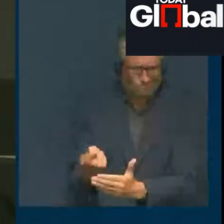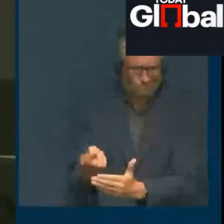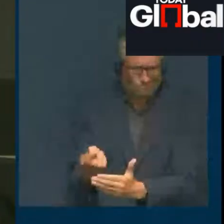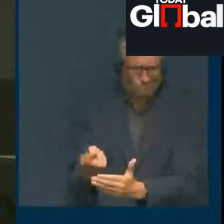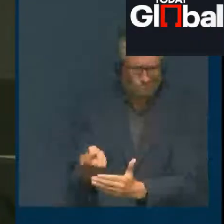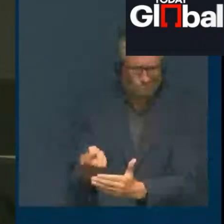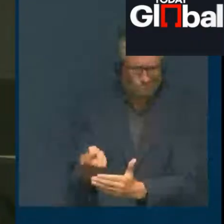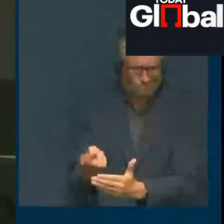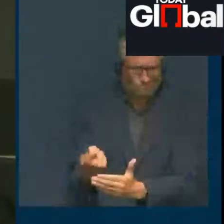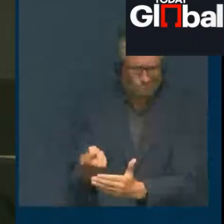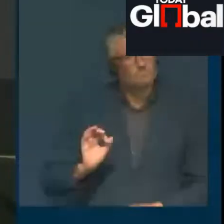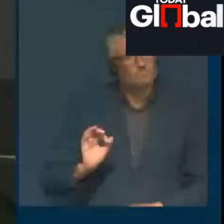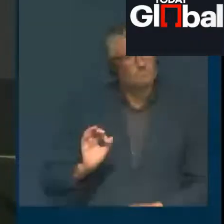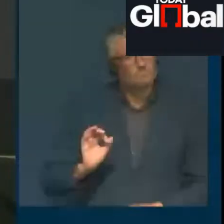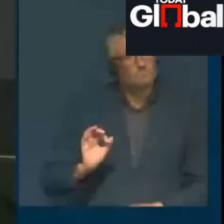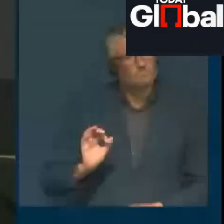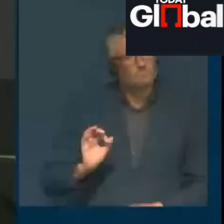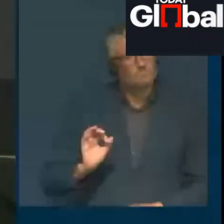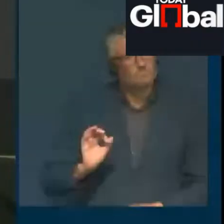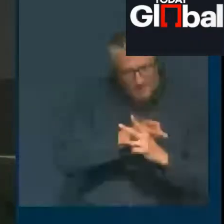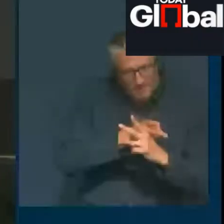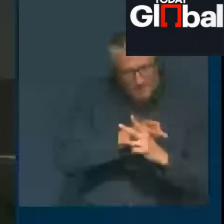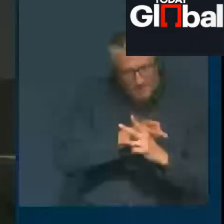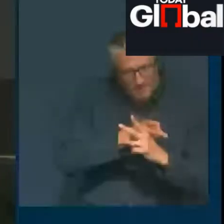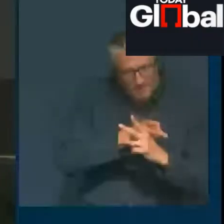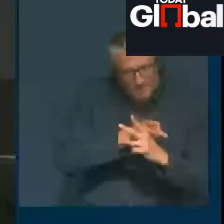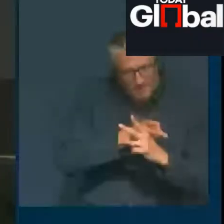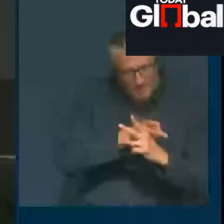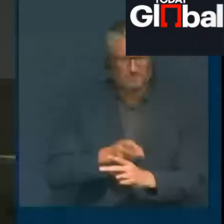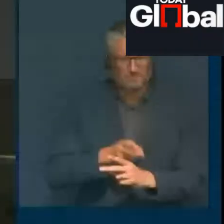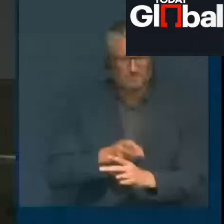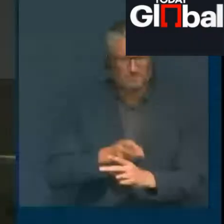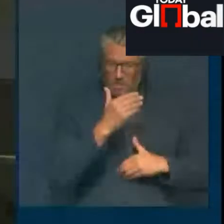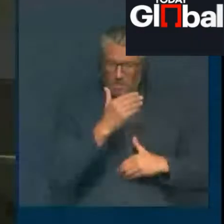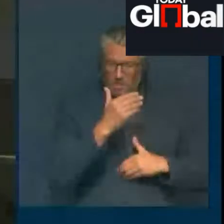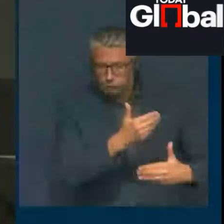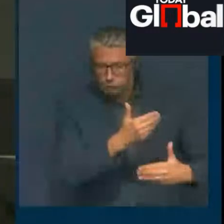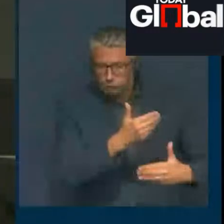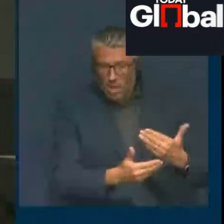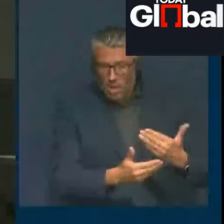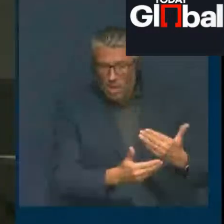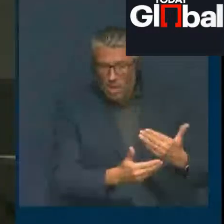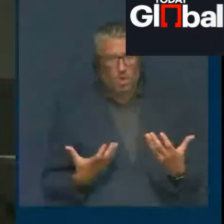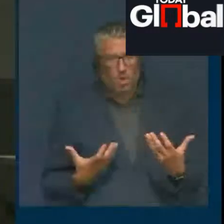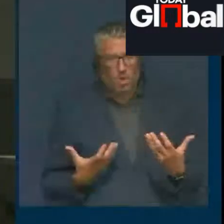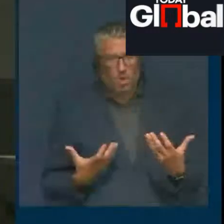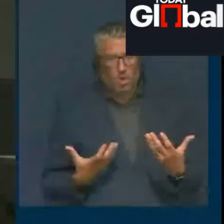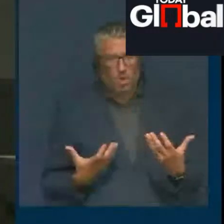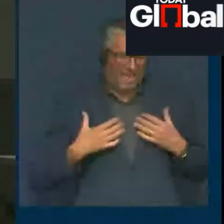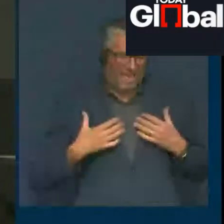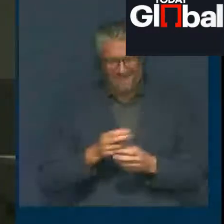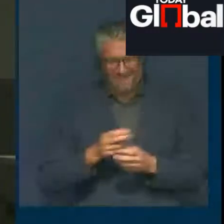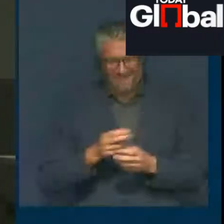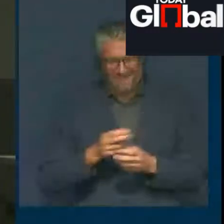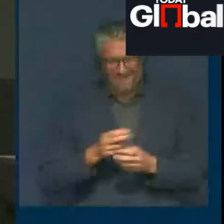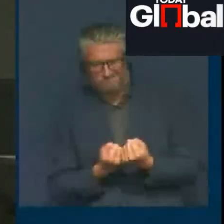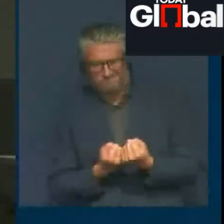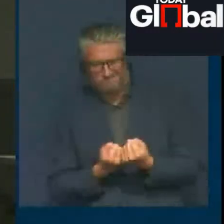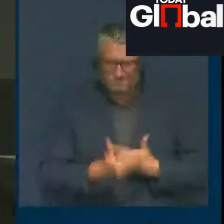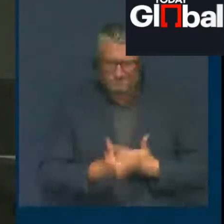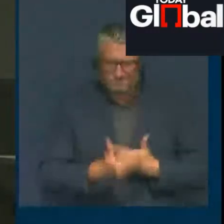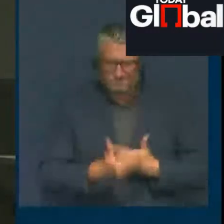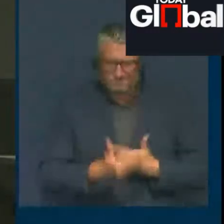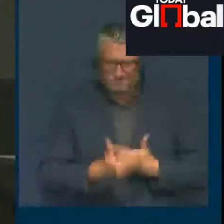while providing long-term health care if needed through the specialized